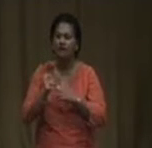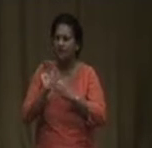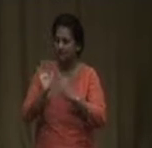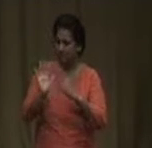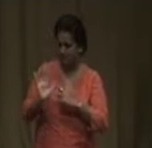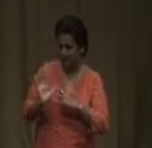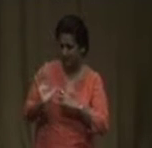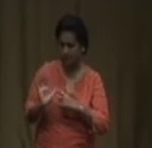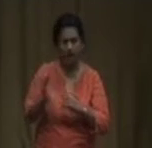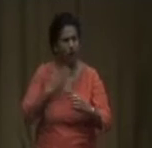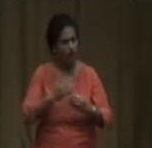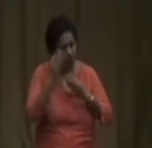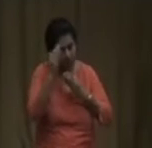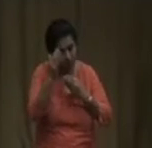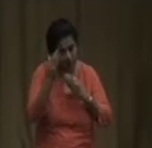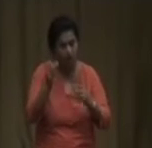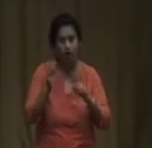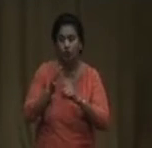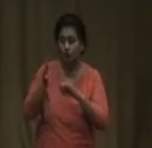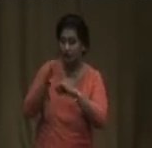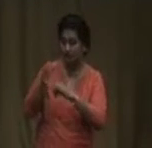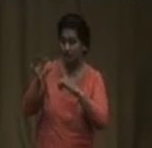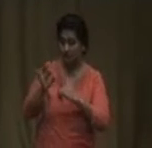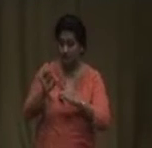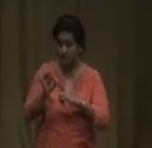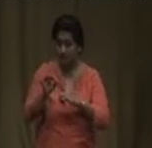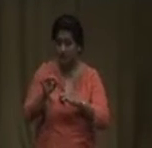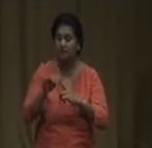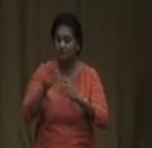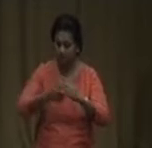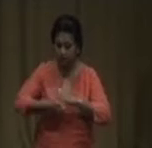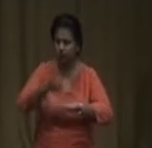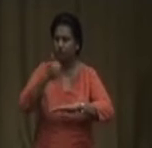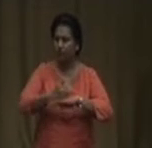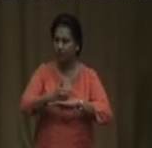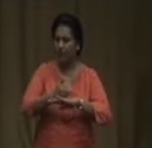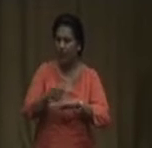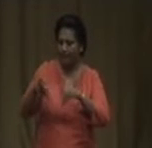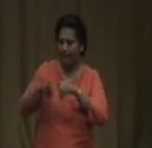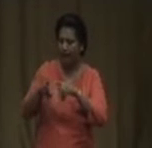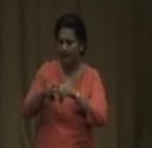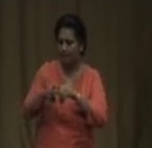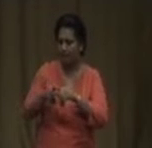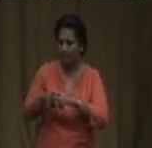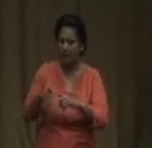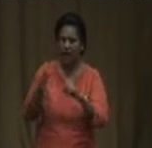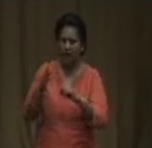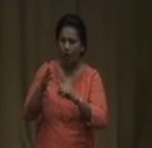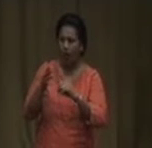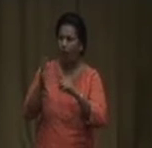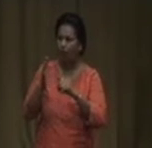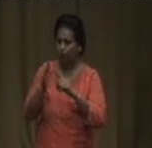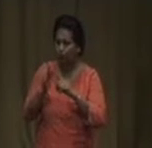I also want to acknowledge the University of the South Pacific is a founding anchor partner of the OerU International